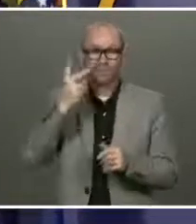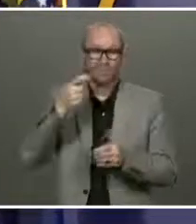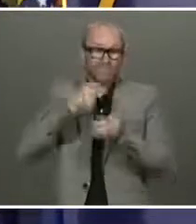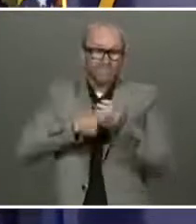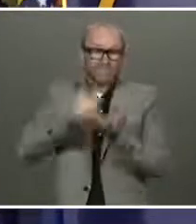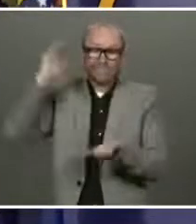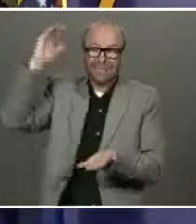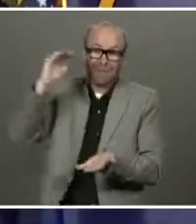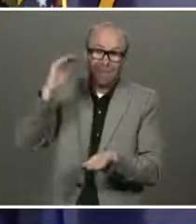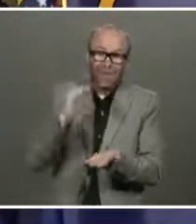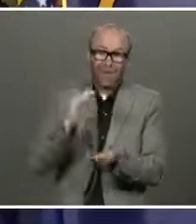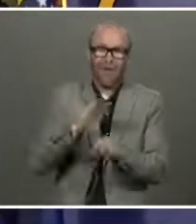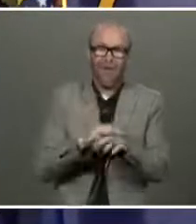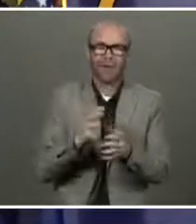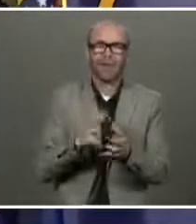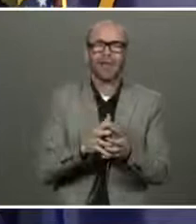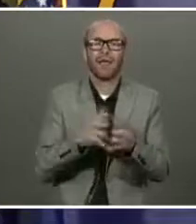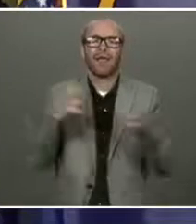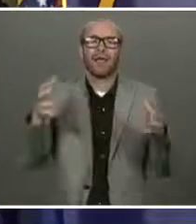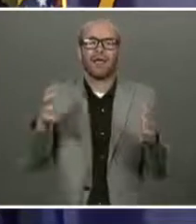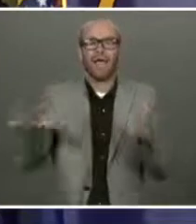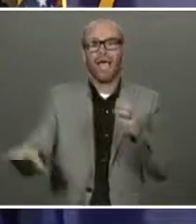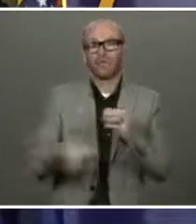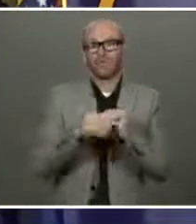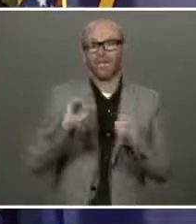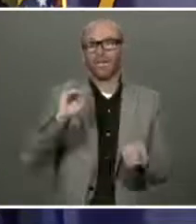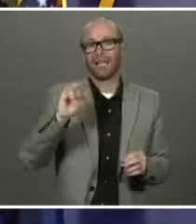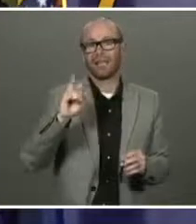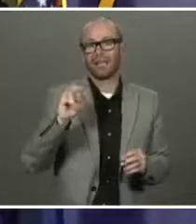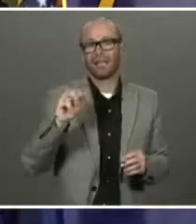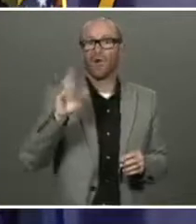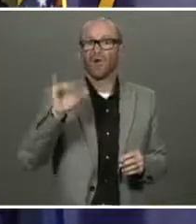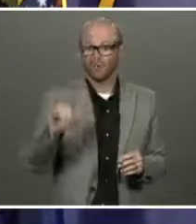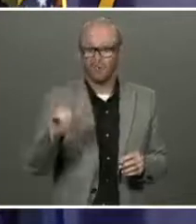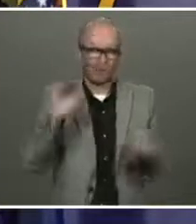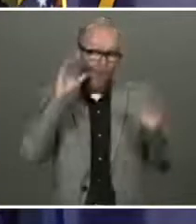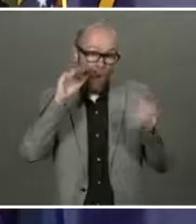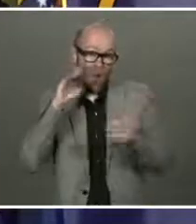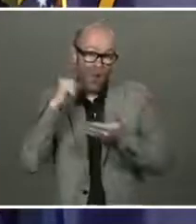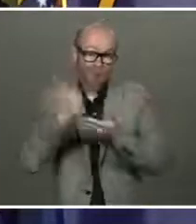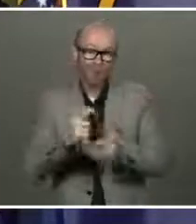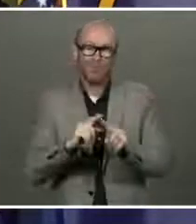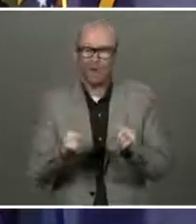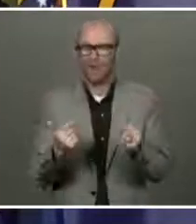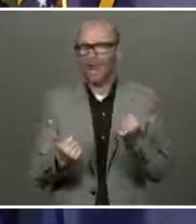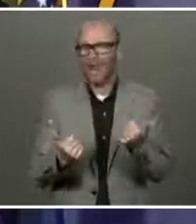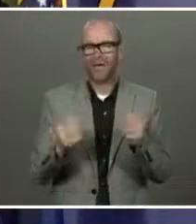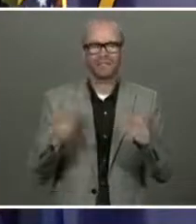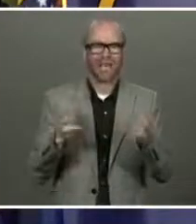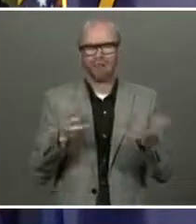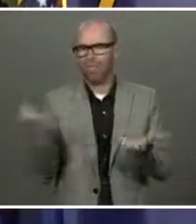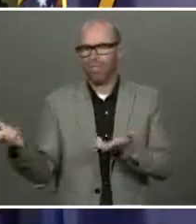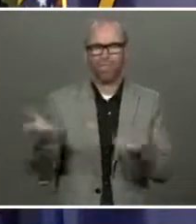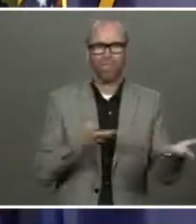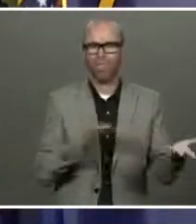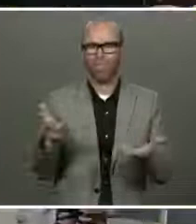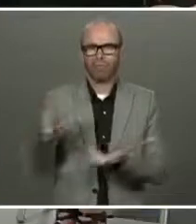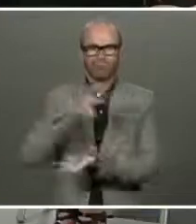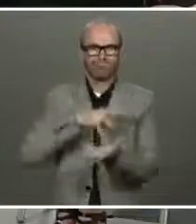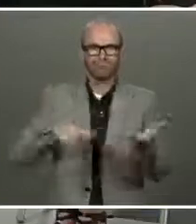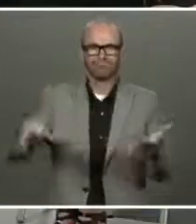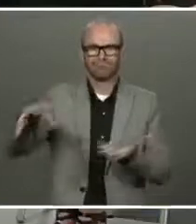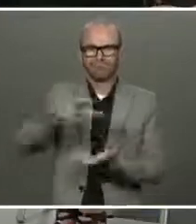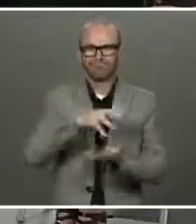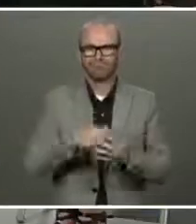on some of that excessive inventory, so that will help with the inflation. But mostly what we're seeing now is that it's a mixed bag. Please.